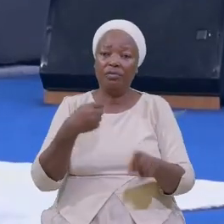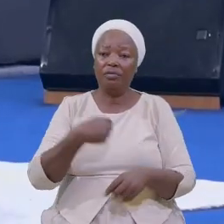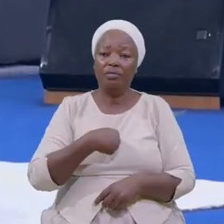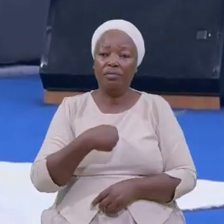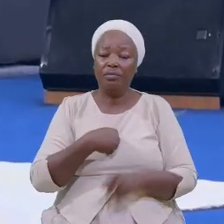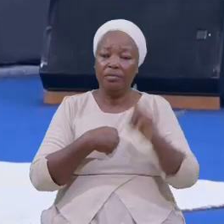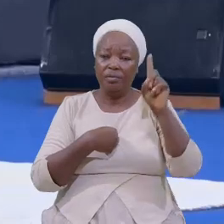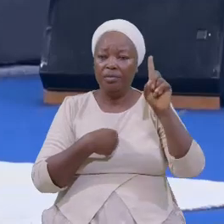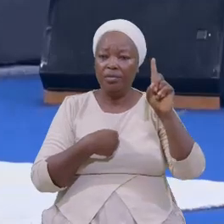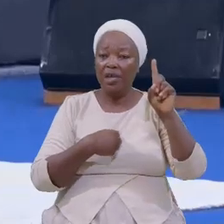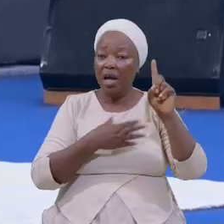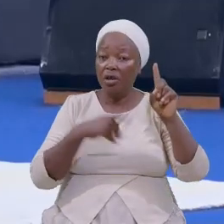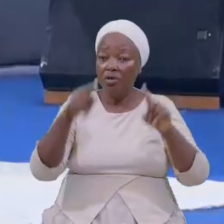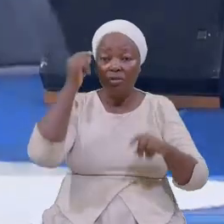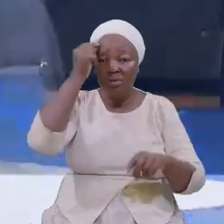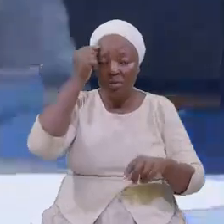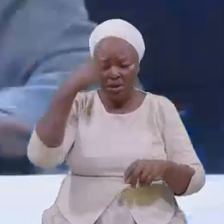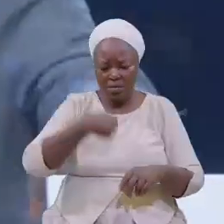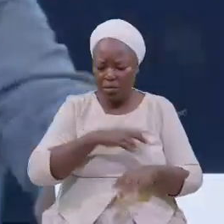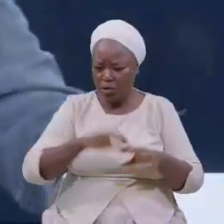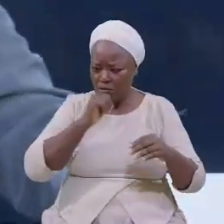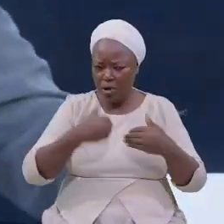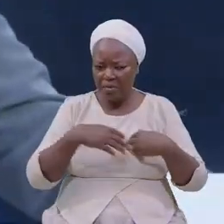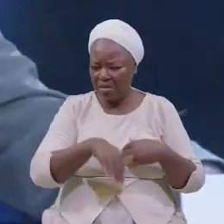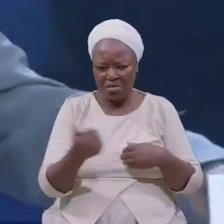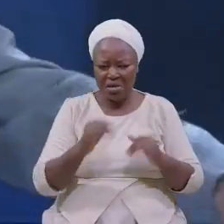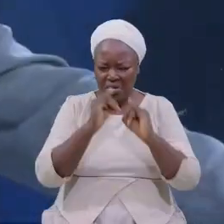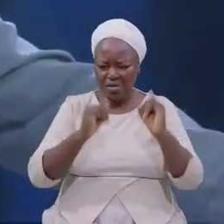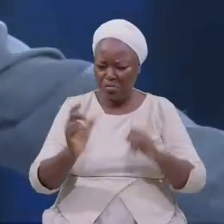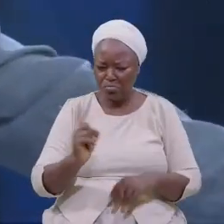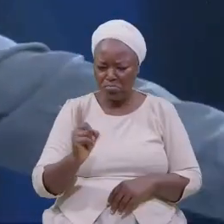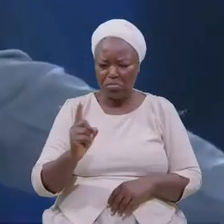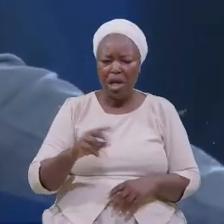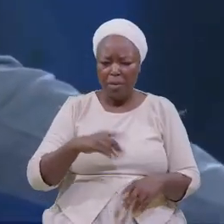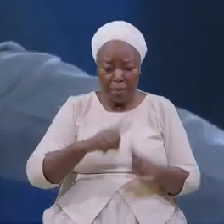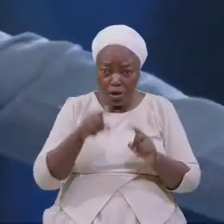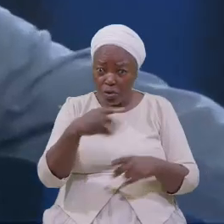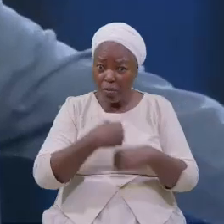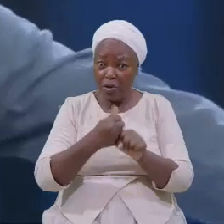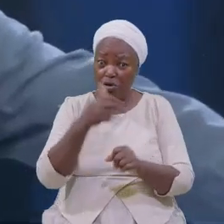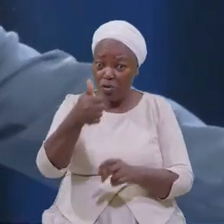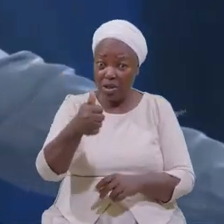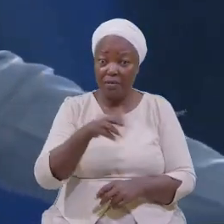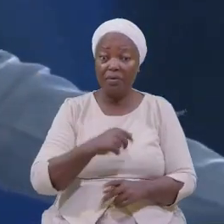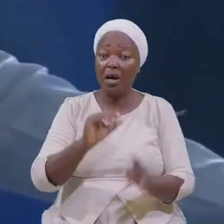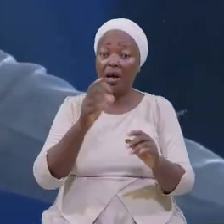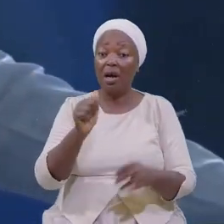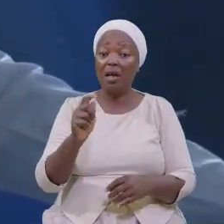And you thought, I don't have any other God, but you make yourself a God.